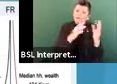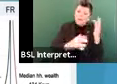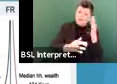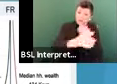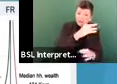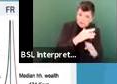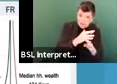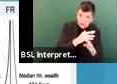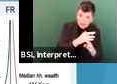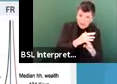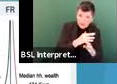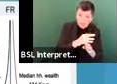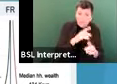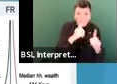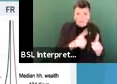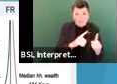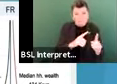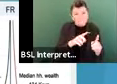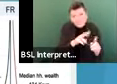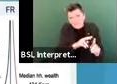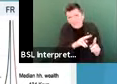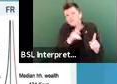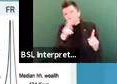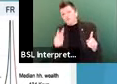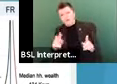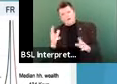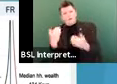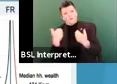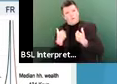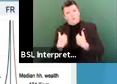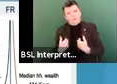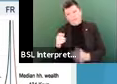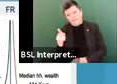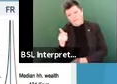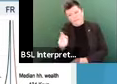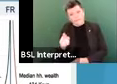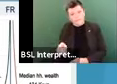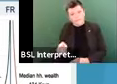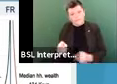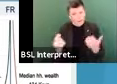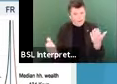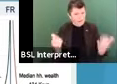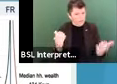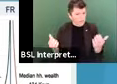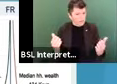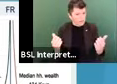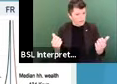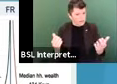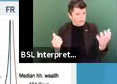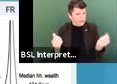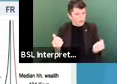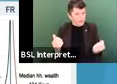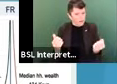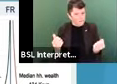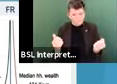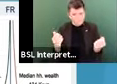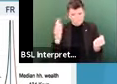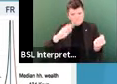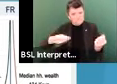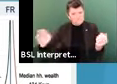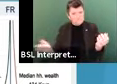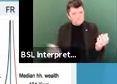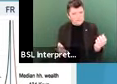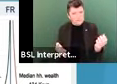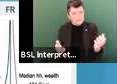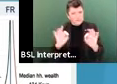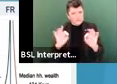the direction on the side of wealth, what you see is that compared to income, there is no median class